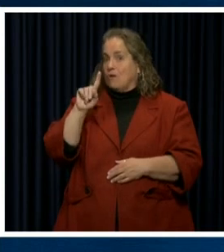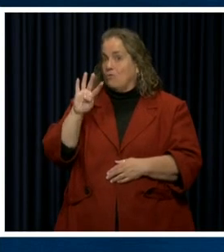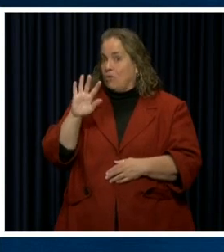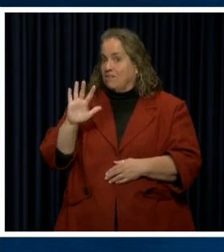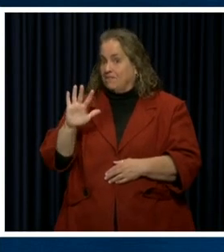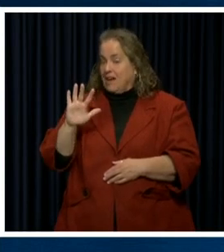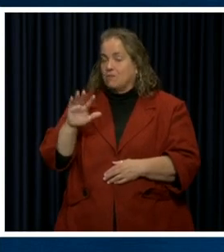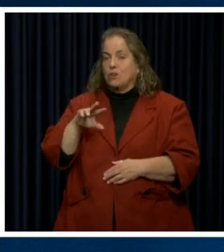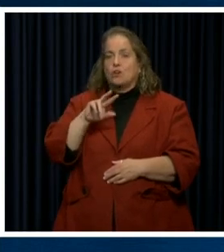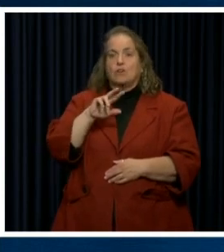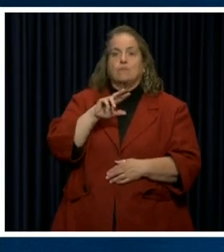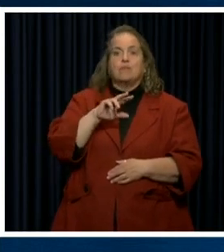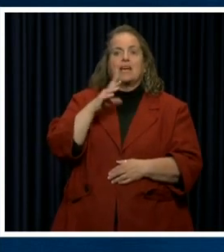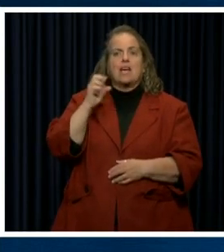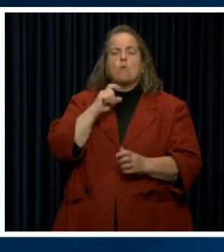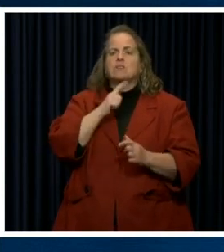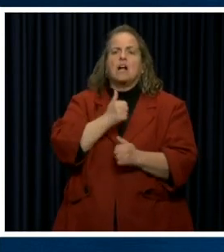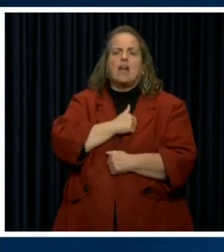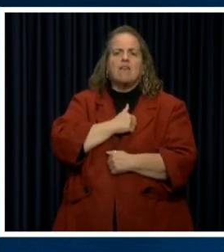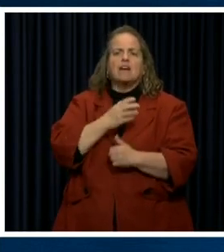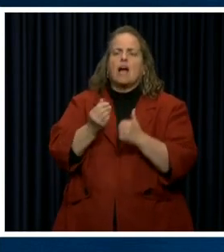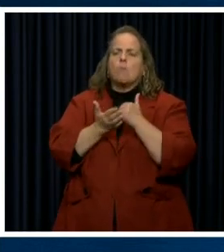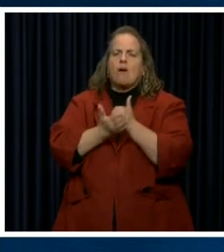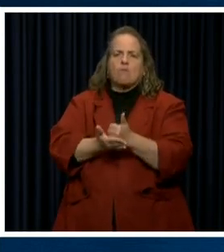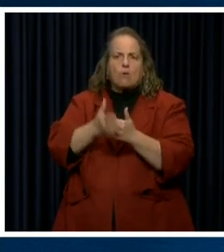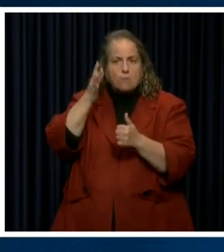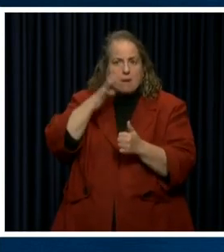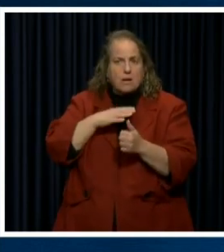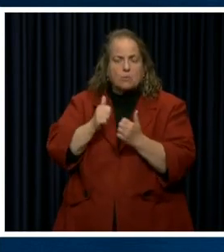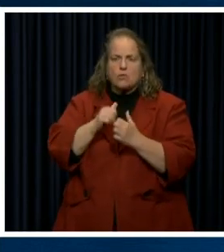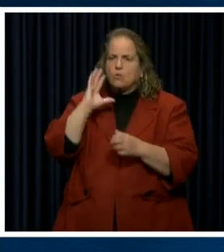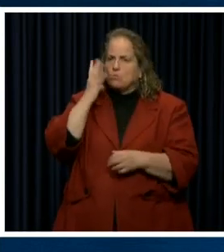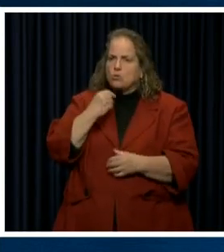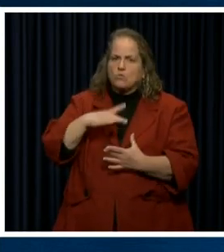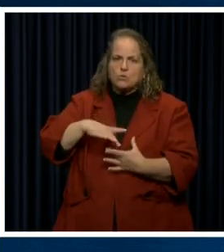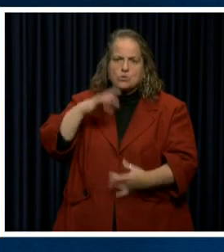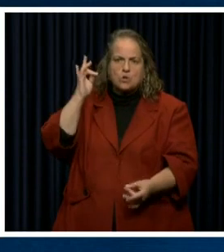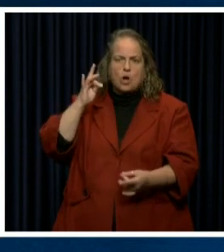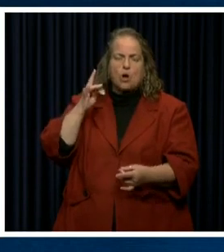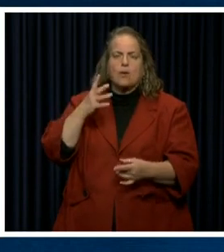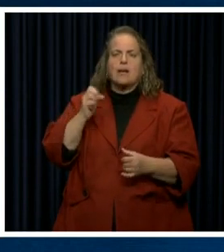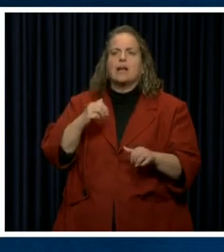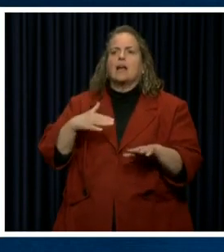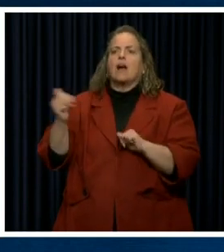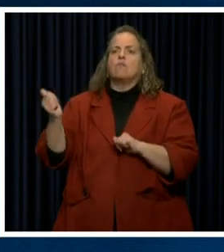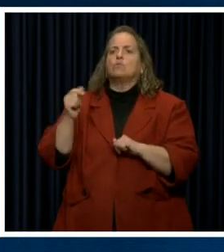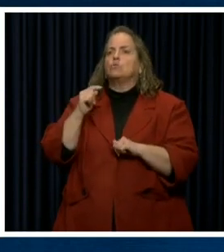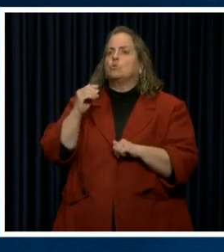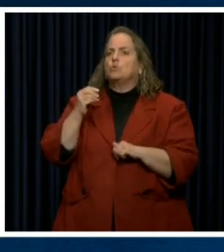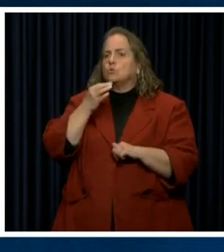236. Robert was a loving and helpful man with a beautiful soul. He left us much too soon and will